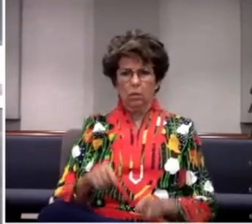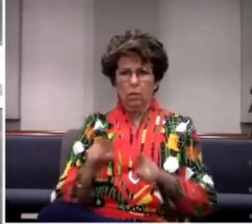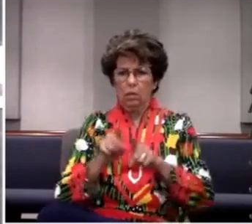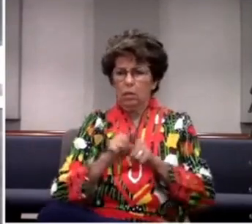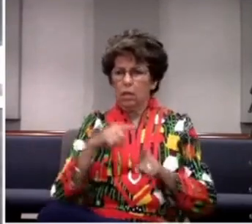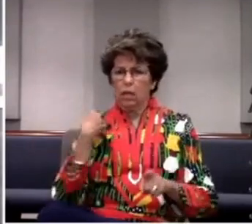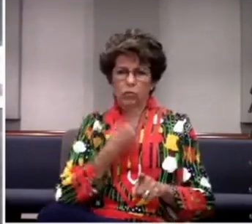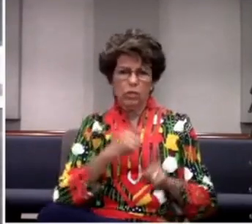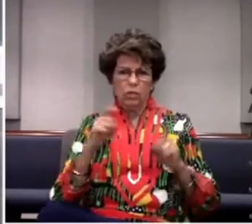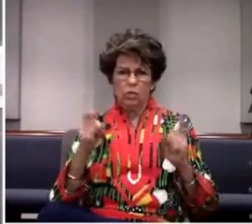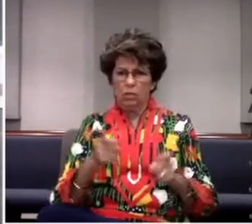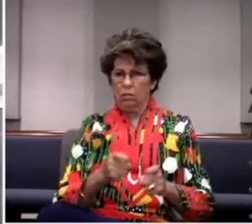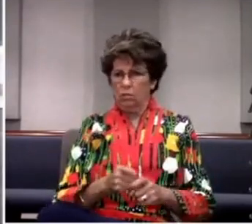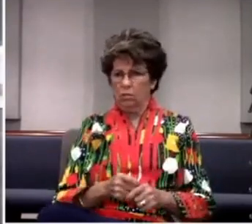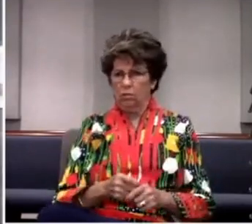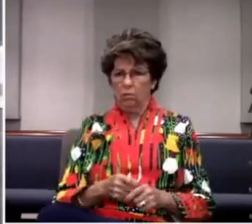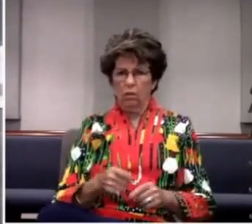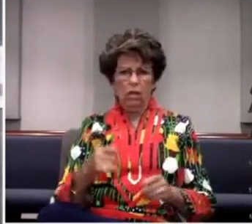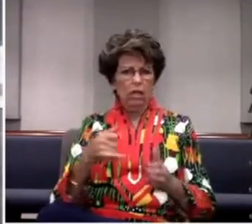Okay.